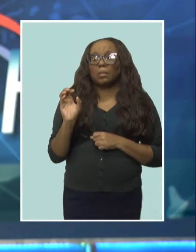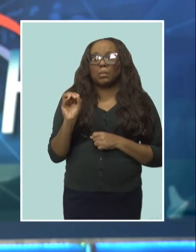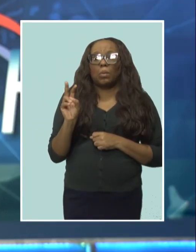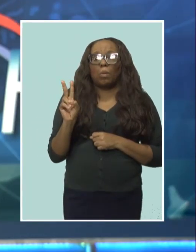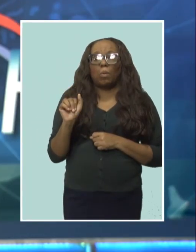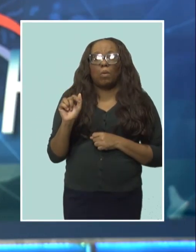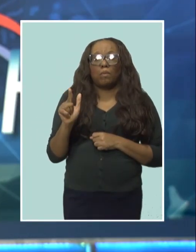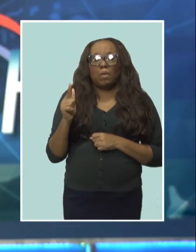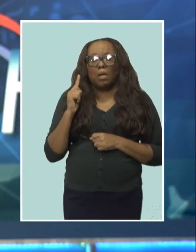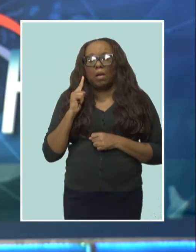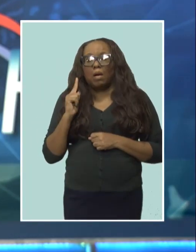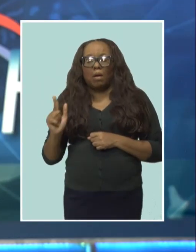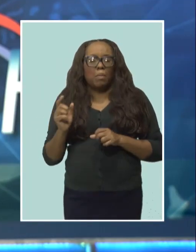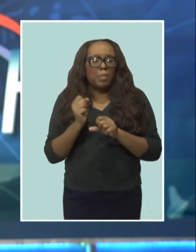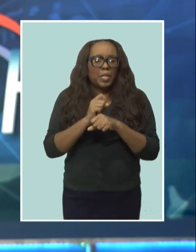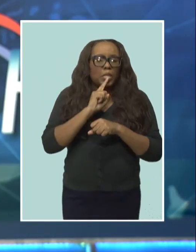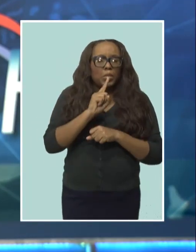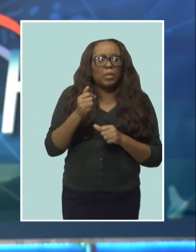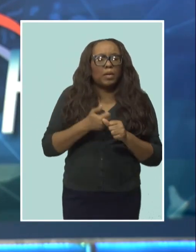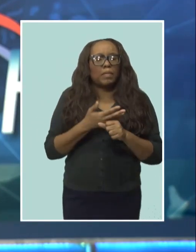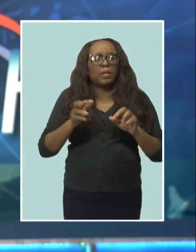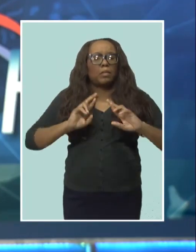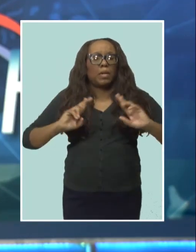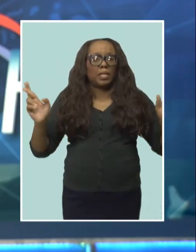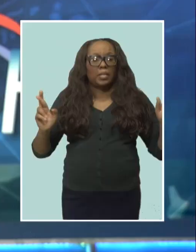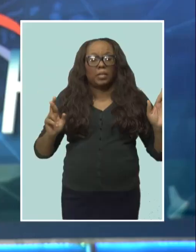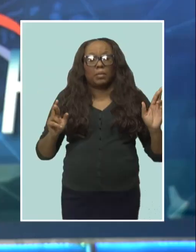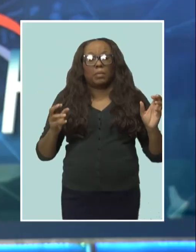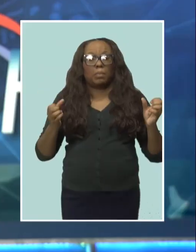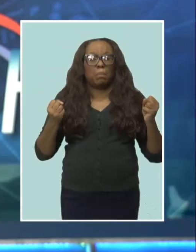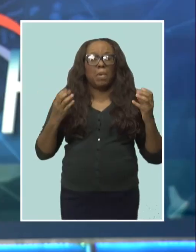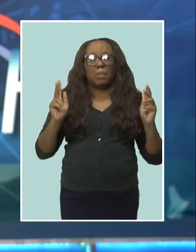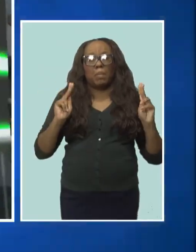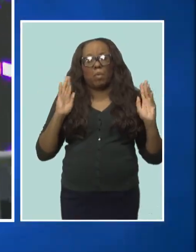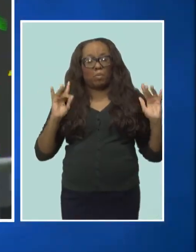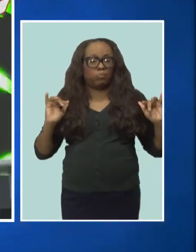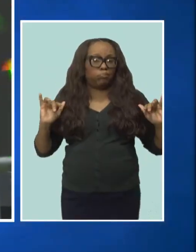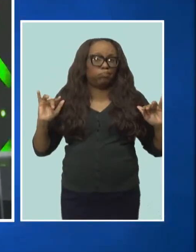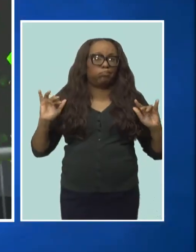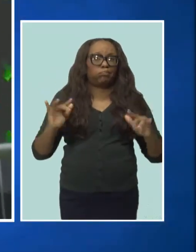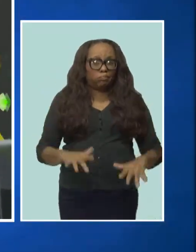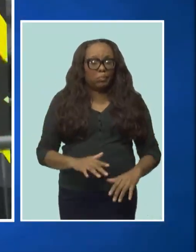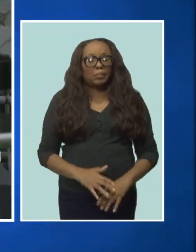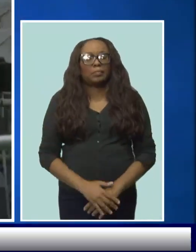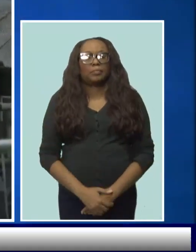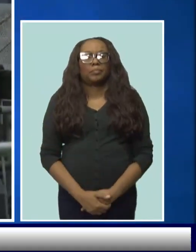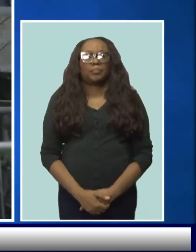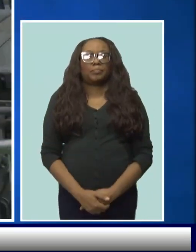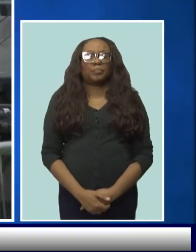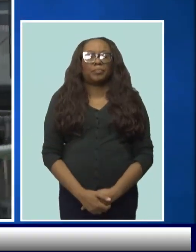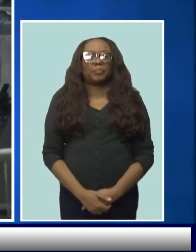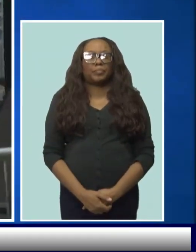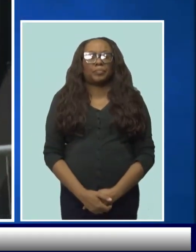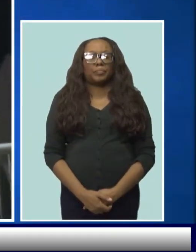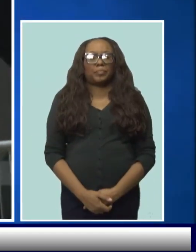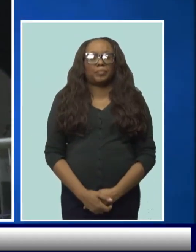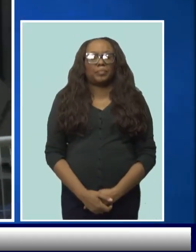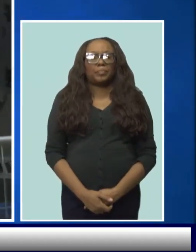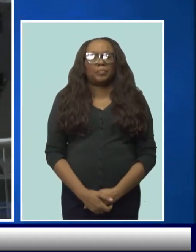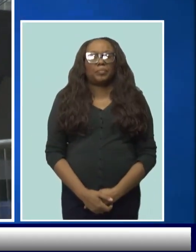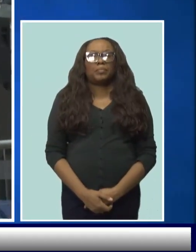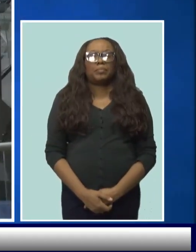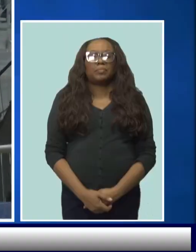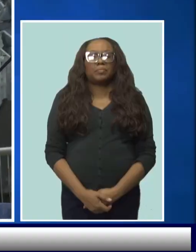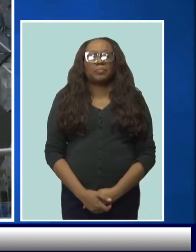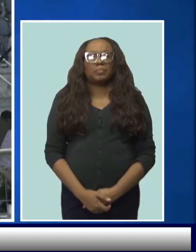expected to draw thousands of patrons. Akeem Klinkett tells us more. Sound testing at Kensington Oval and